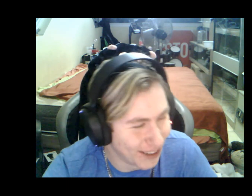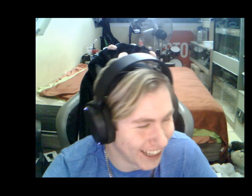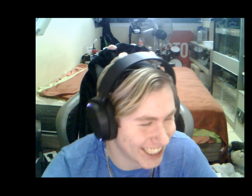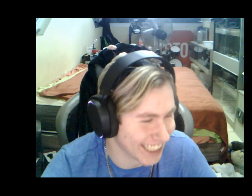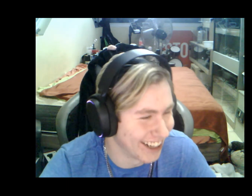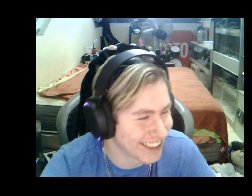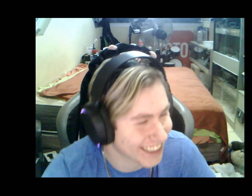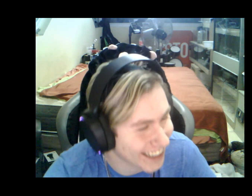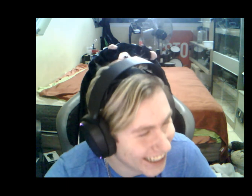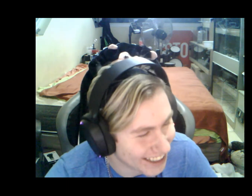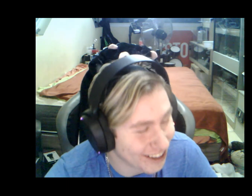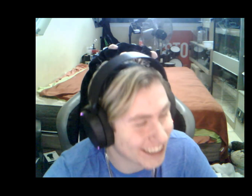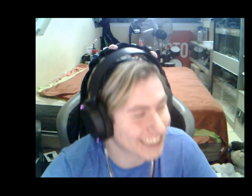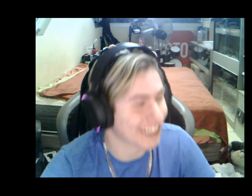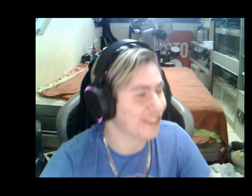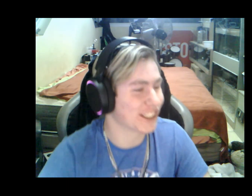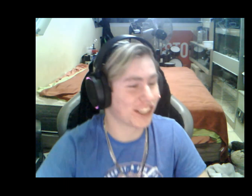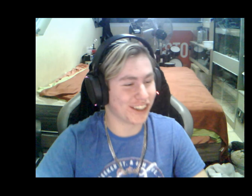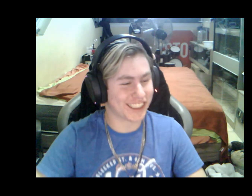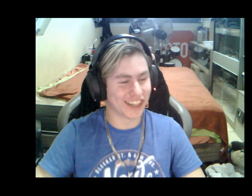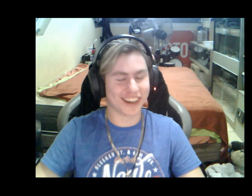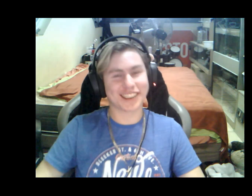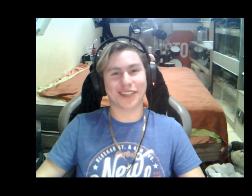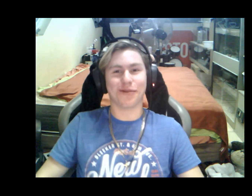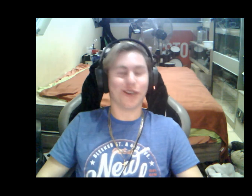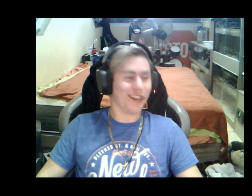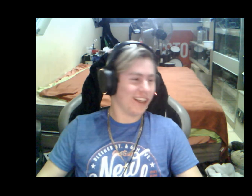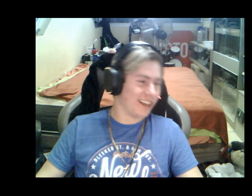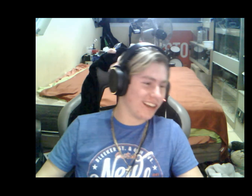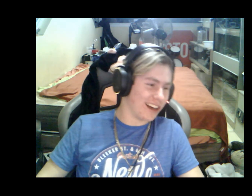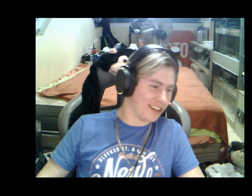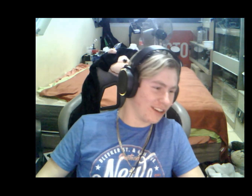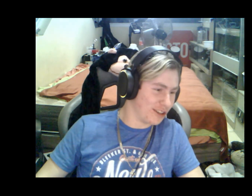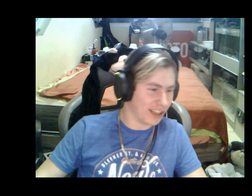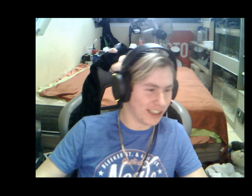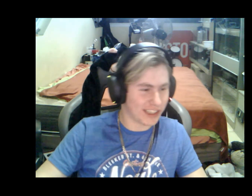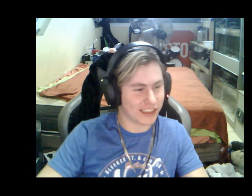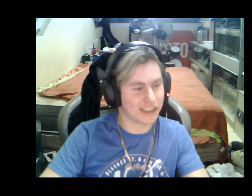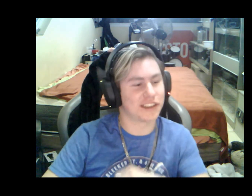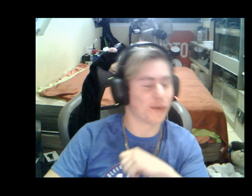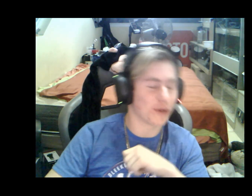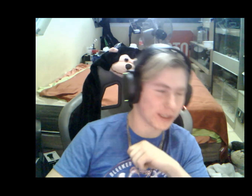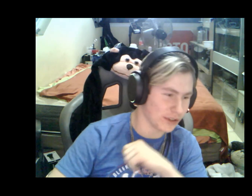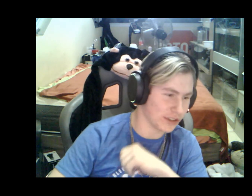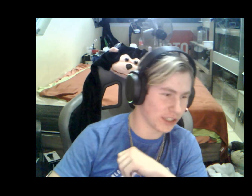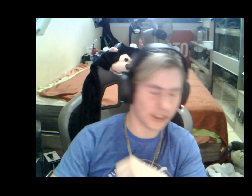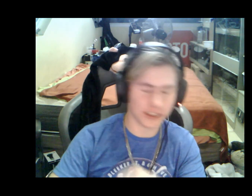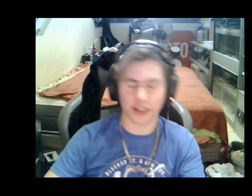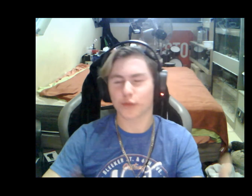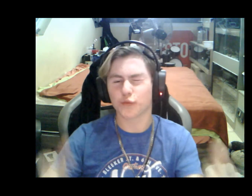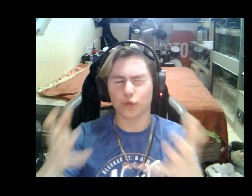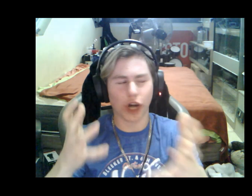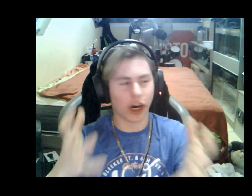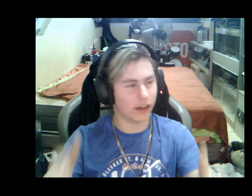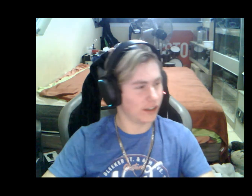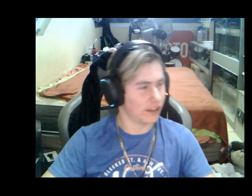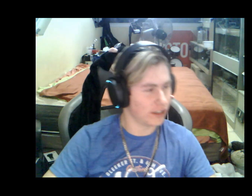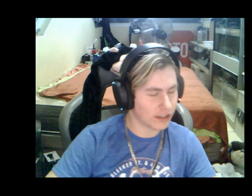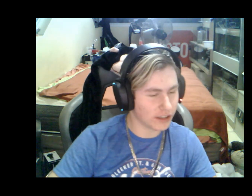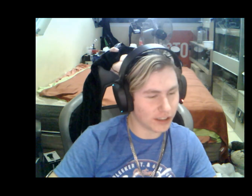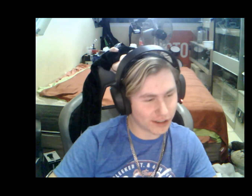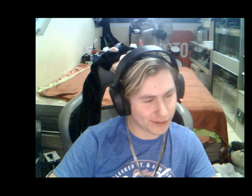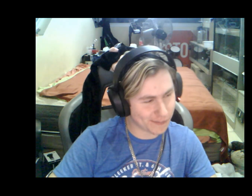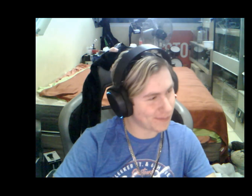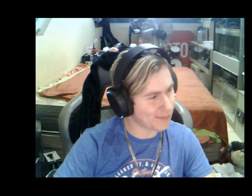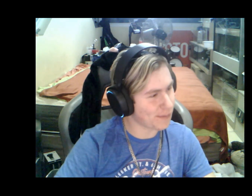Only mentioned no kissing of security guards at the mall. Yeah, I don't know who does that. Just walks up to a security guard, mwah,